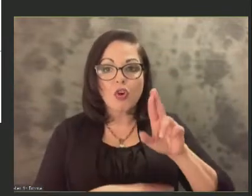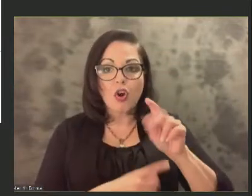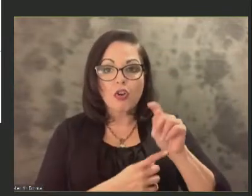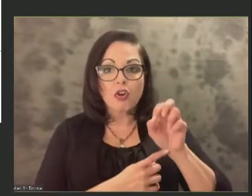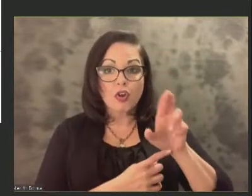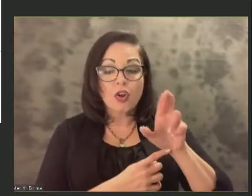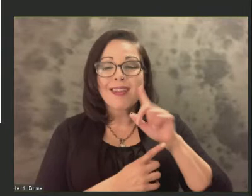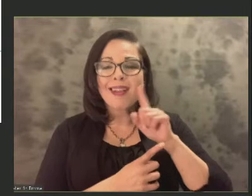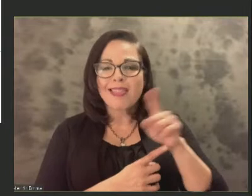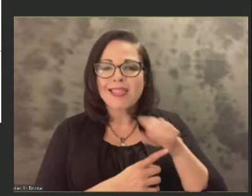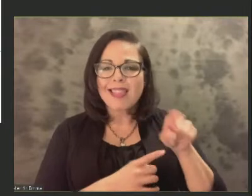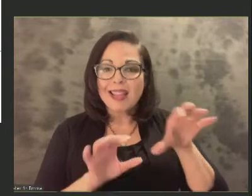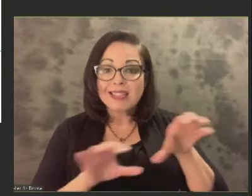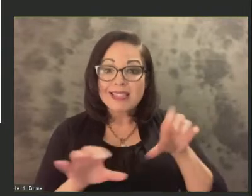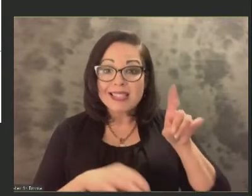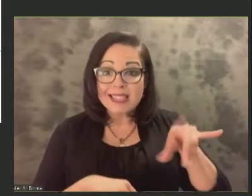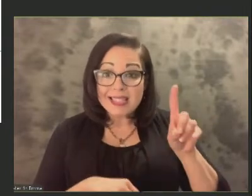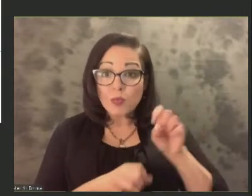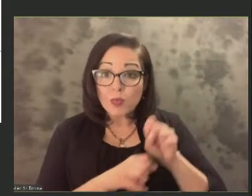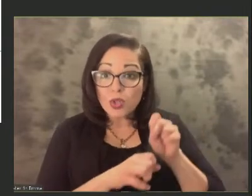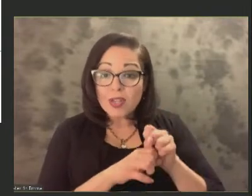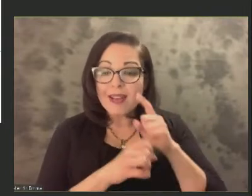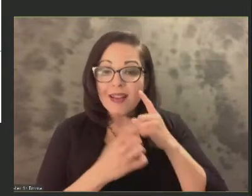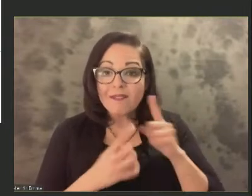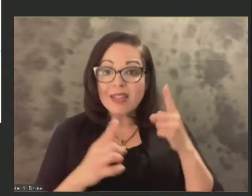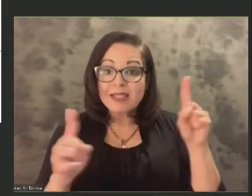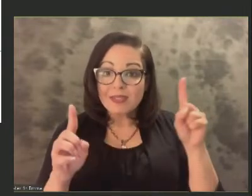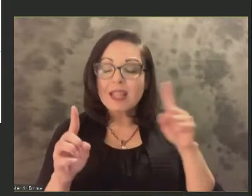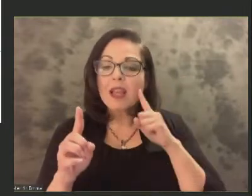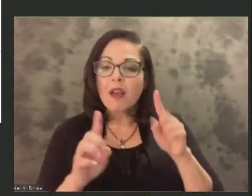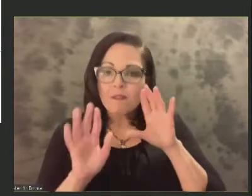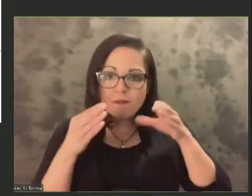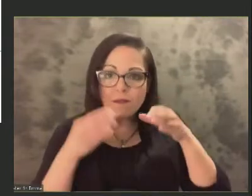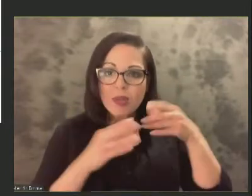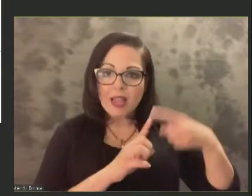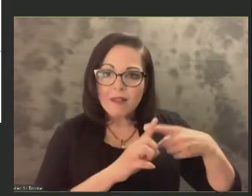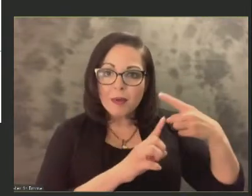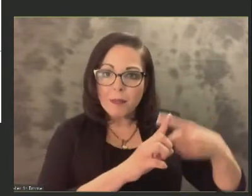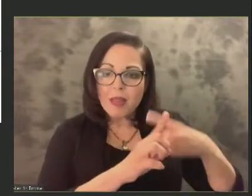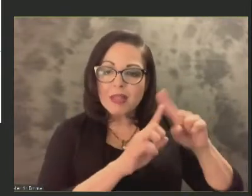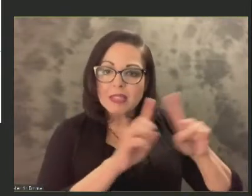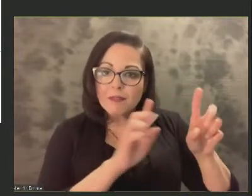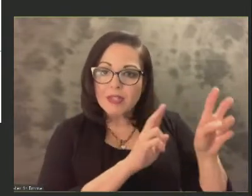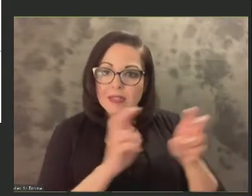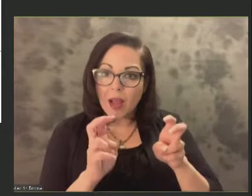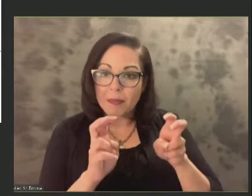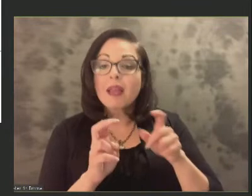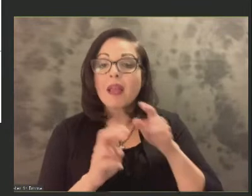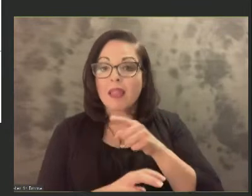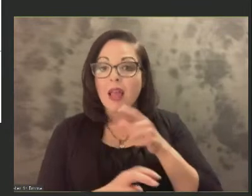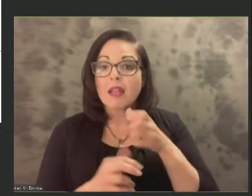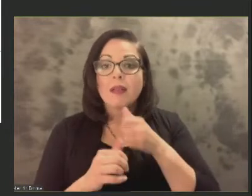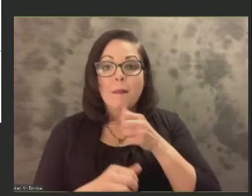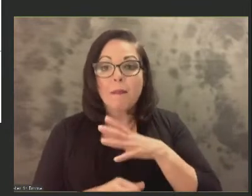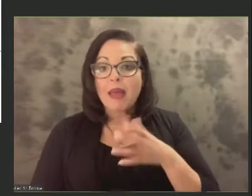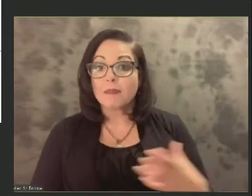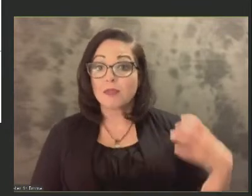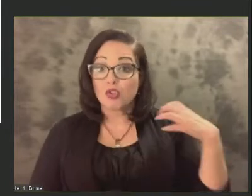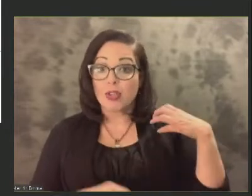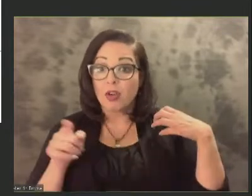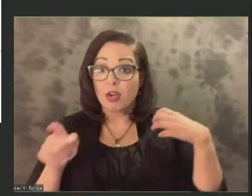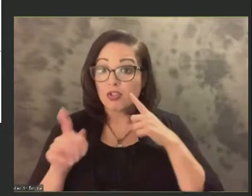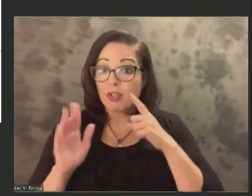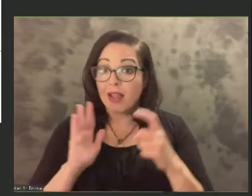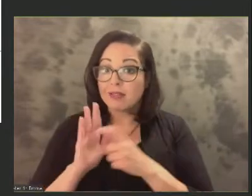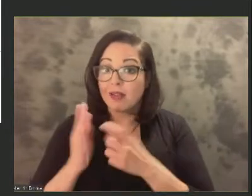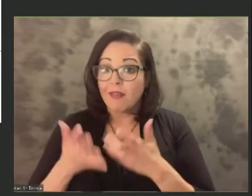effectively by focusing every month on different topic area, which Madam Chair has identified, and I will not